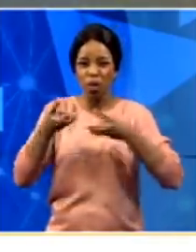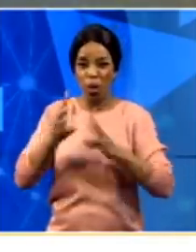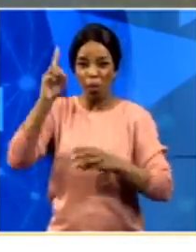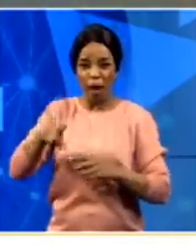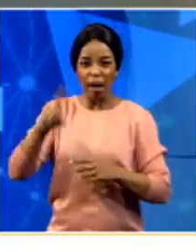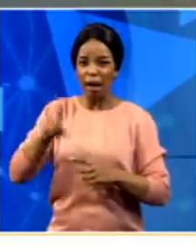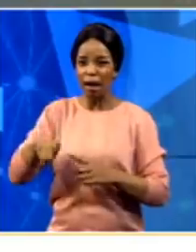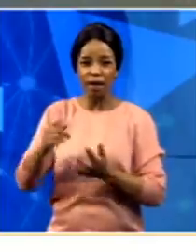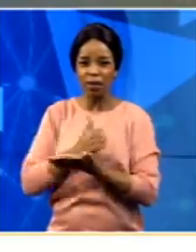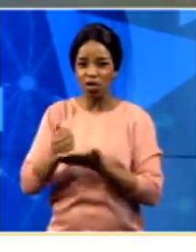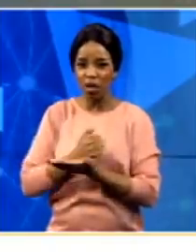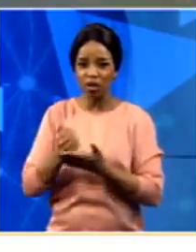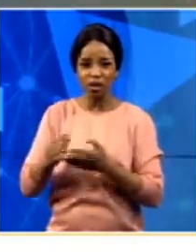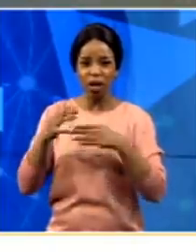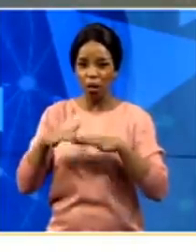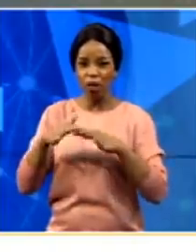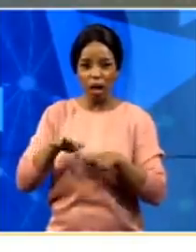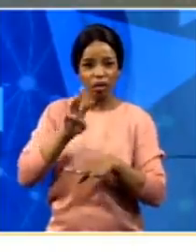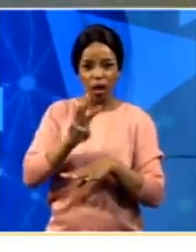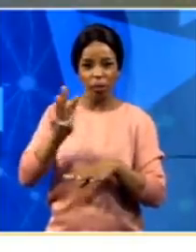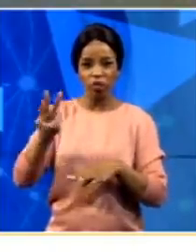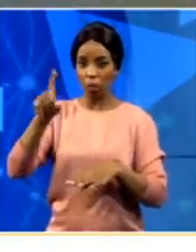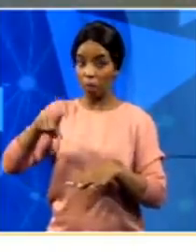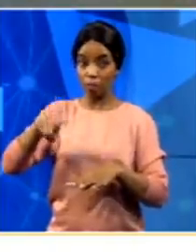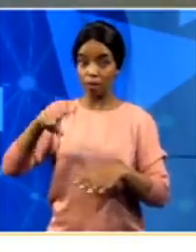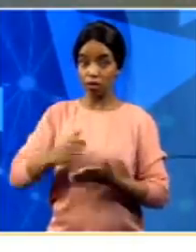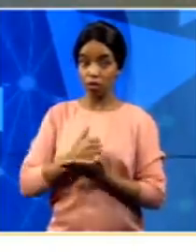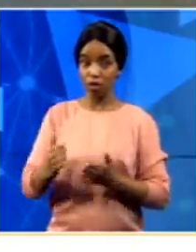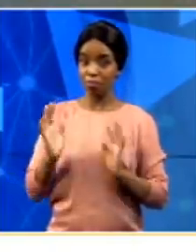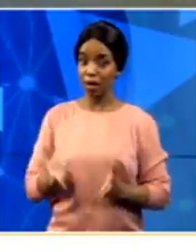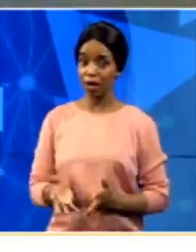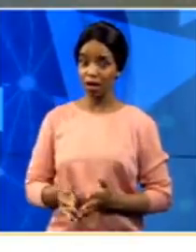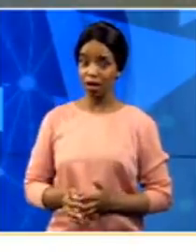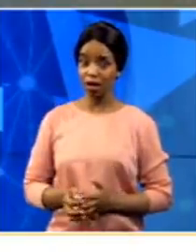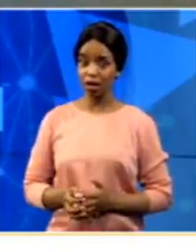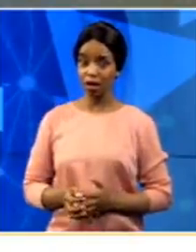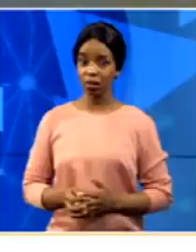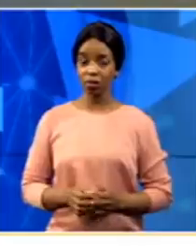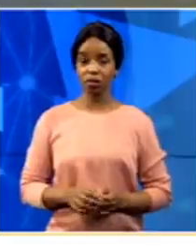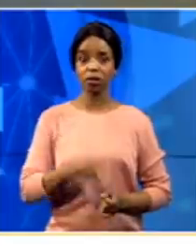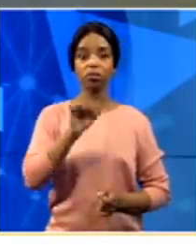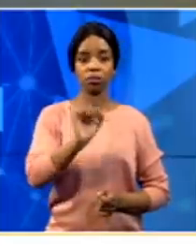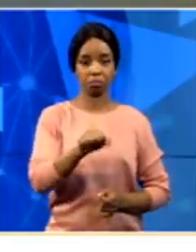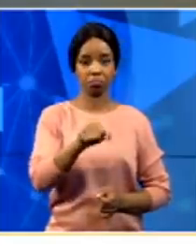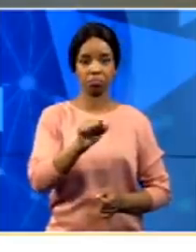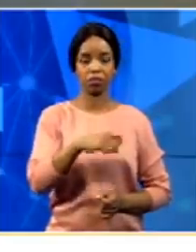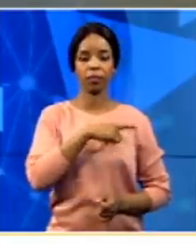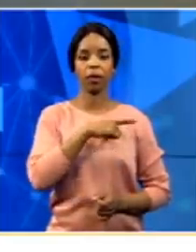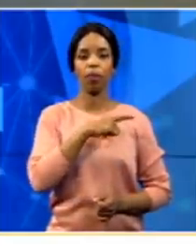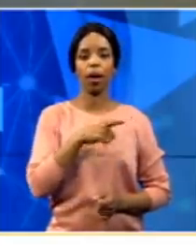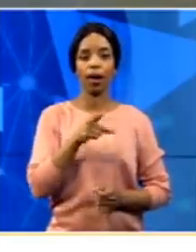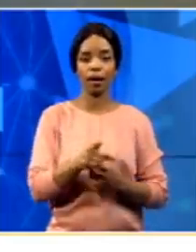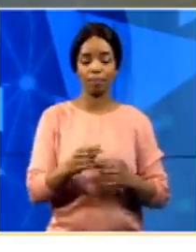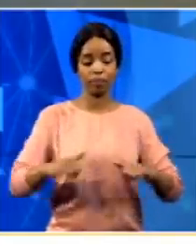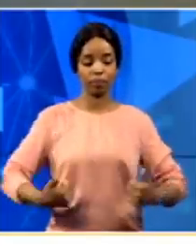register online, get all the necessities, and then those will be given to you? Yes. Because the challenge is if it's